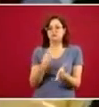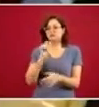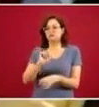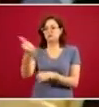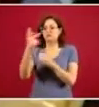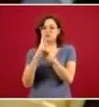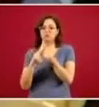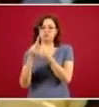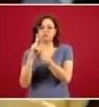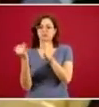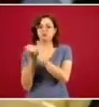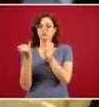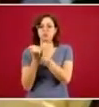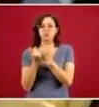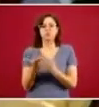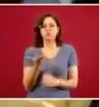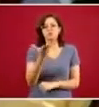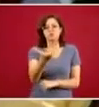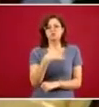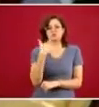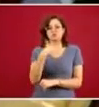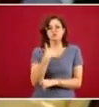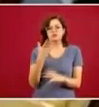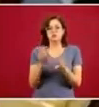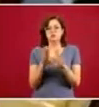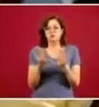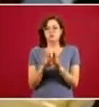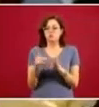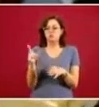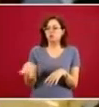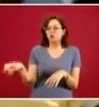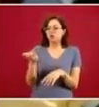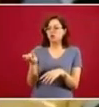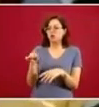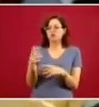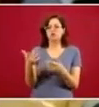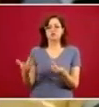fatalities, if in the case of deceased patients?